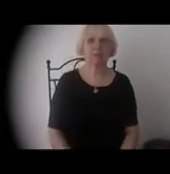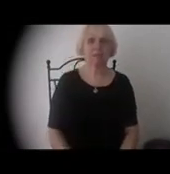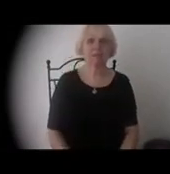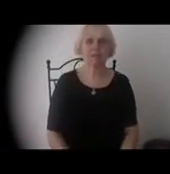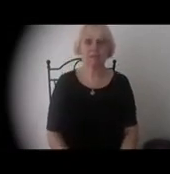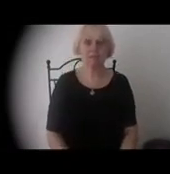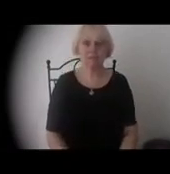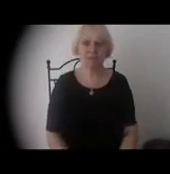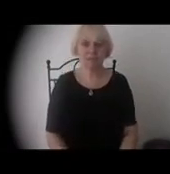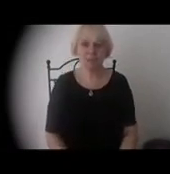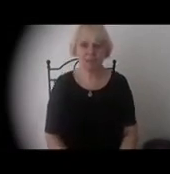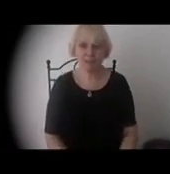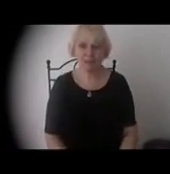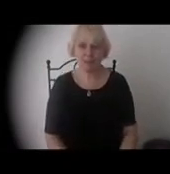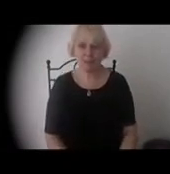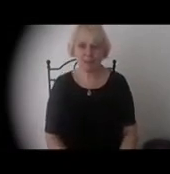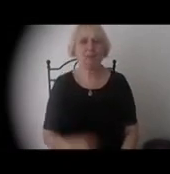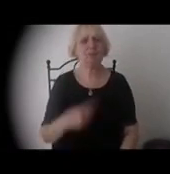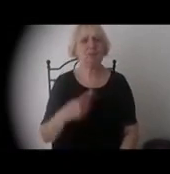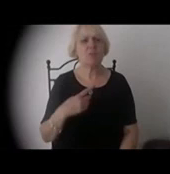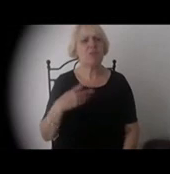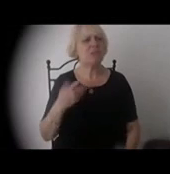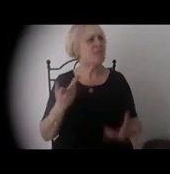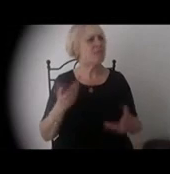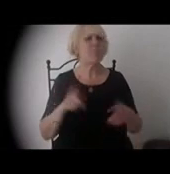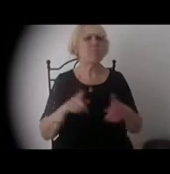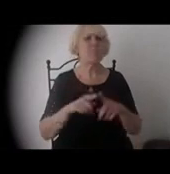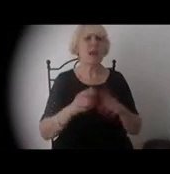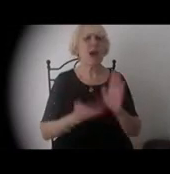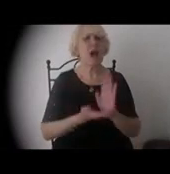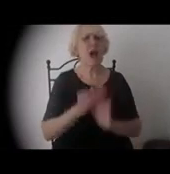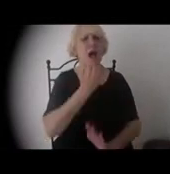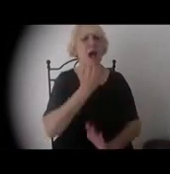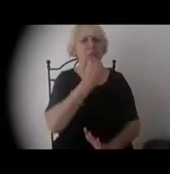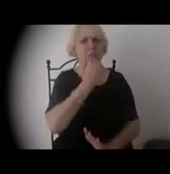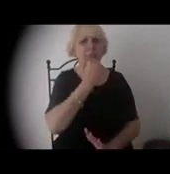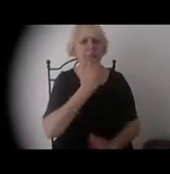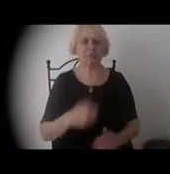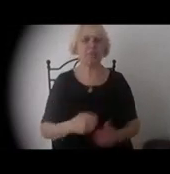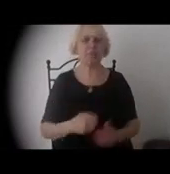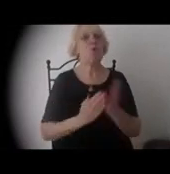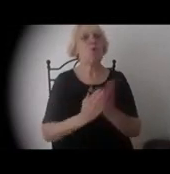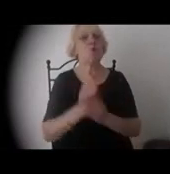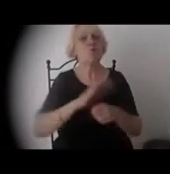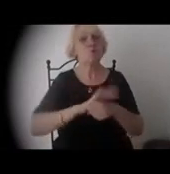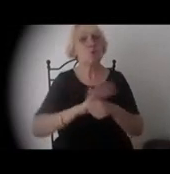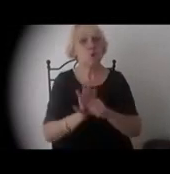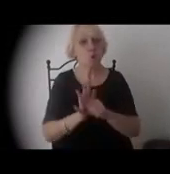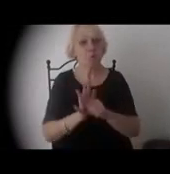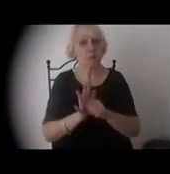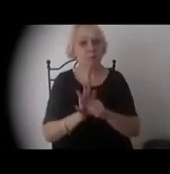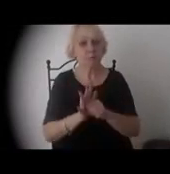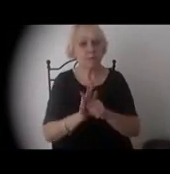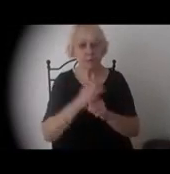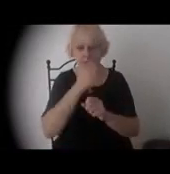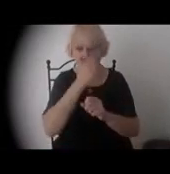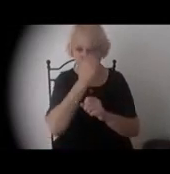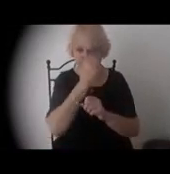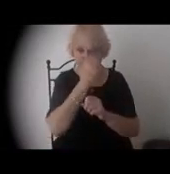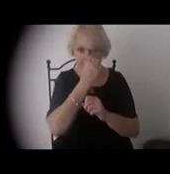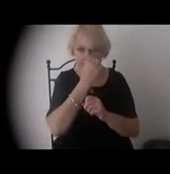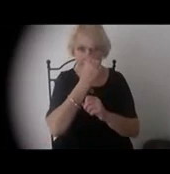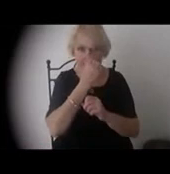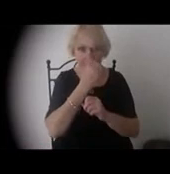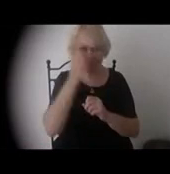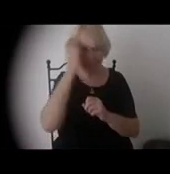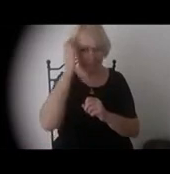just going to give a bit of an overview as to what we've been doing during the pandemic, and I'll obviously add a bit in relation to